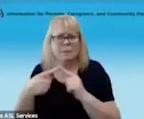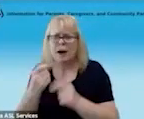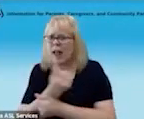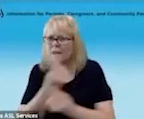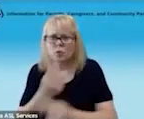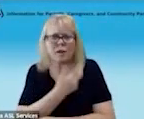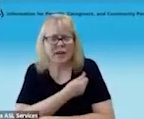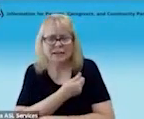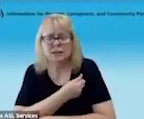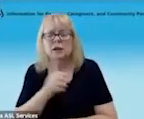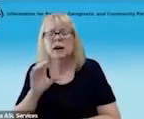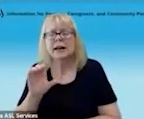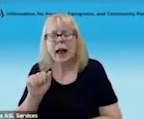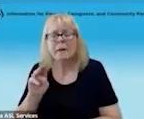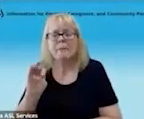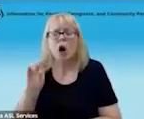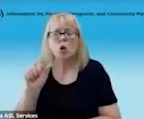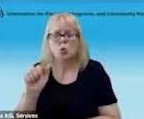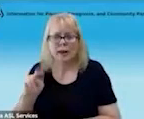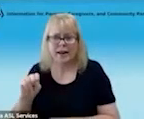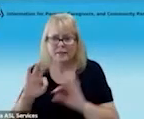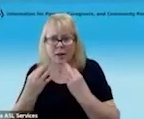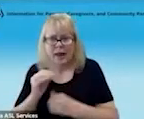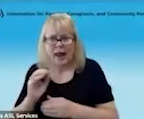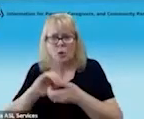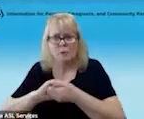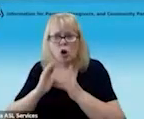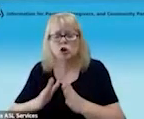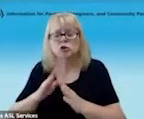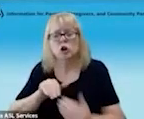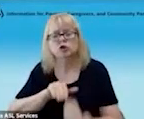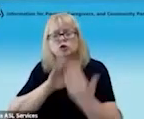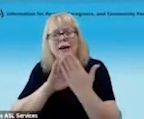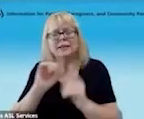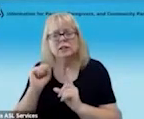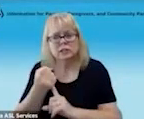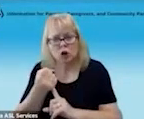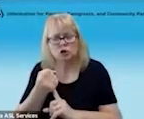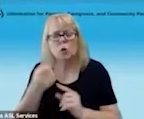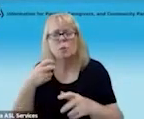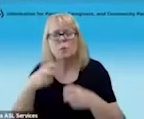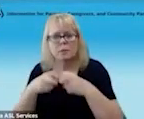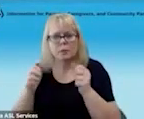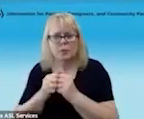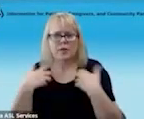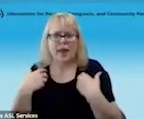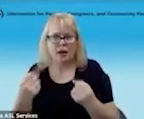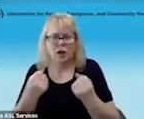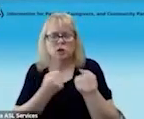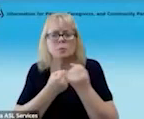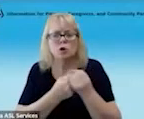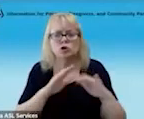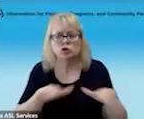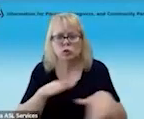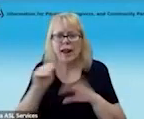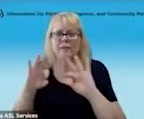to children and their families who get vaccinated. Achieving vaccine equity is not just about getting people vaccinated.